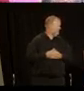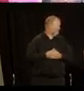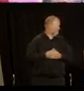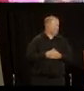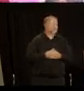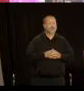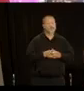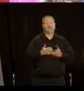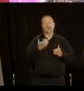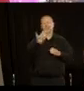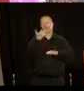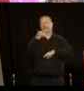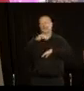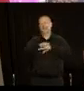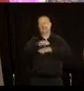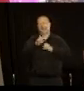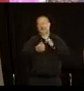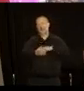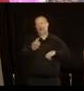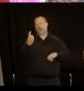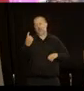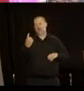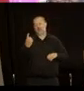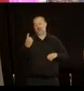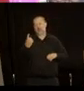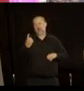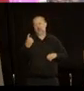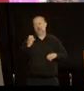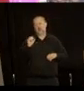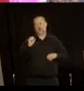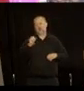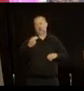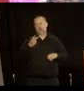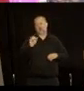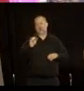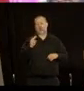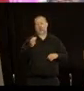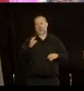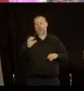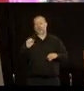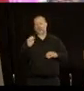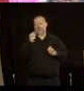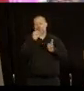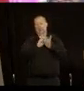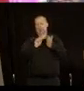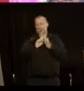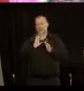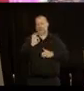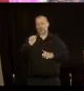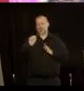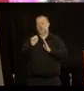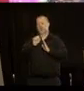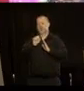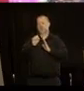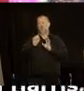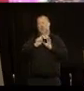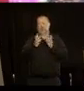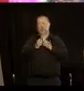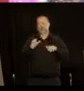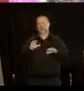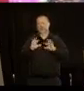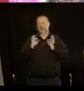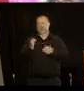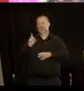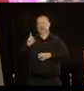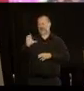Good evening, everyone. I am Siobhan Harris, the Secretary of the Florida Department of Children and Families, and it is